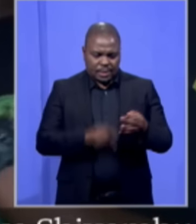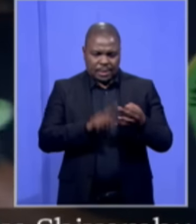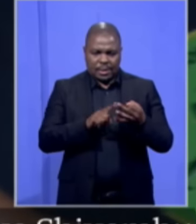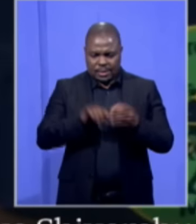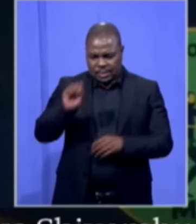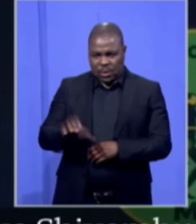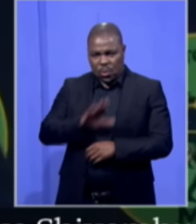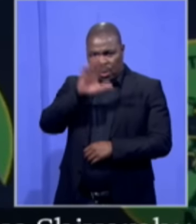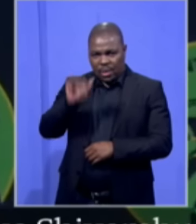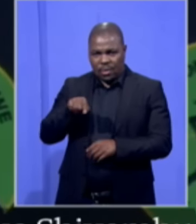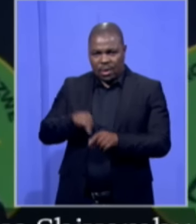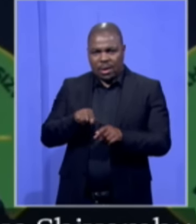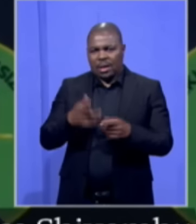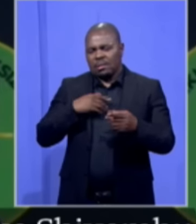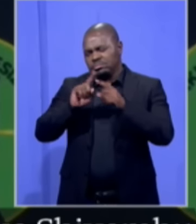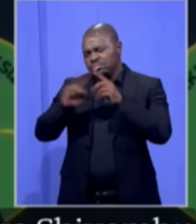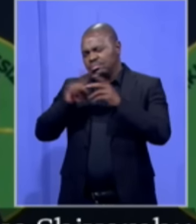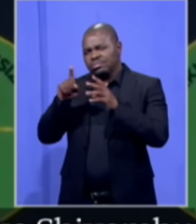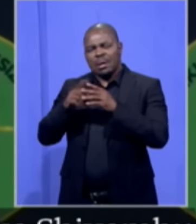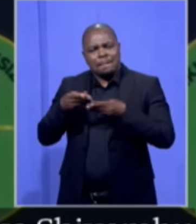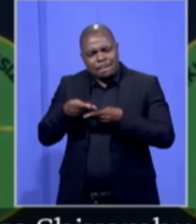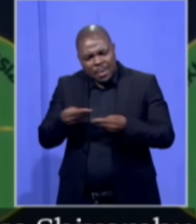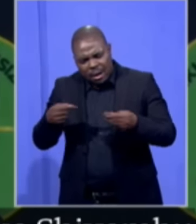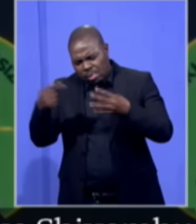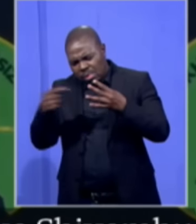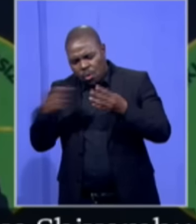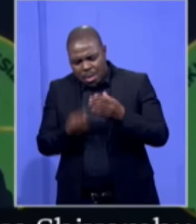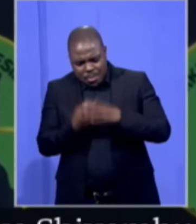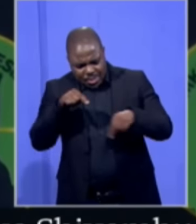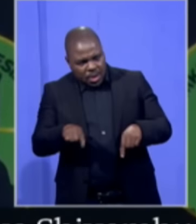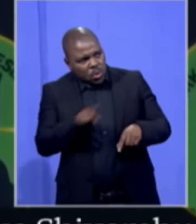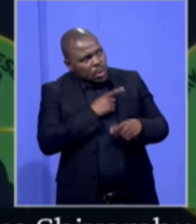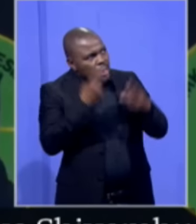biggest producer of vanadium and rare earth minerals and metals?